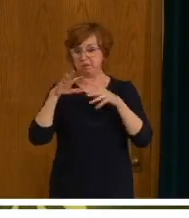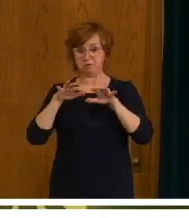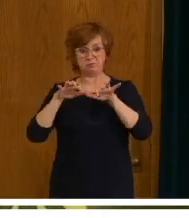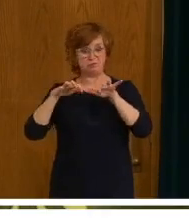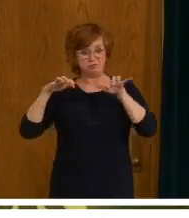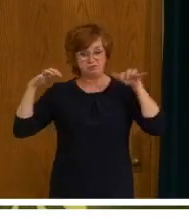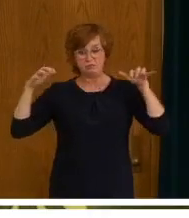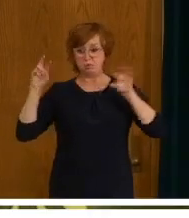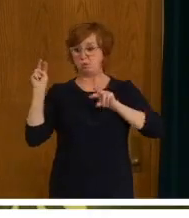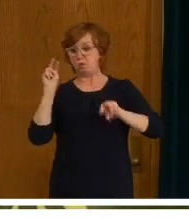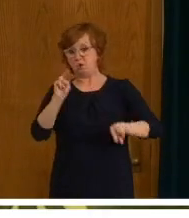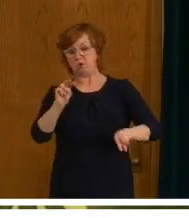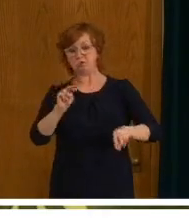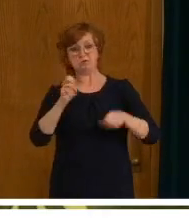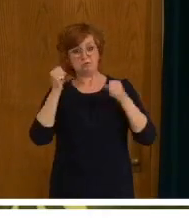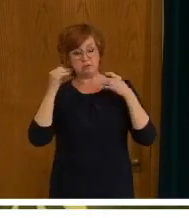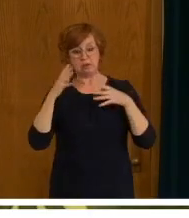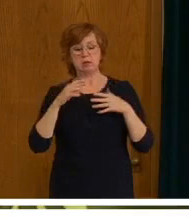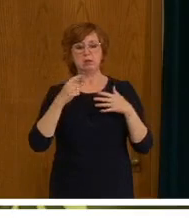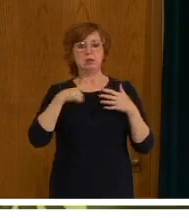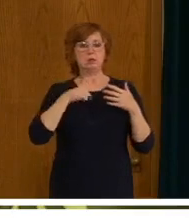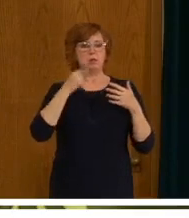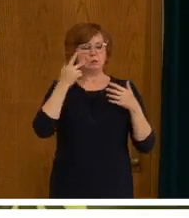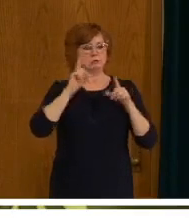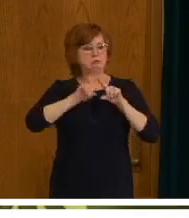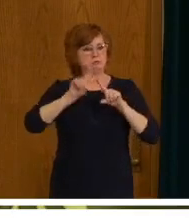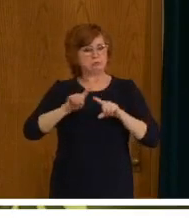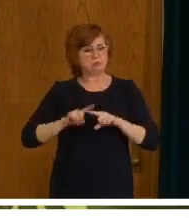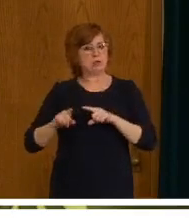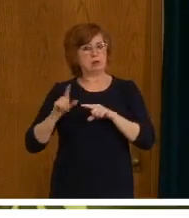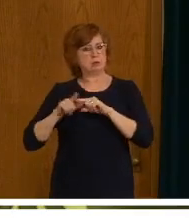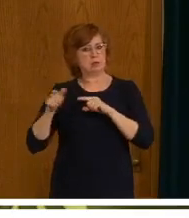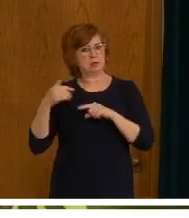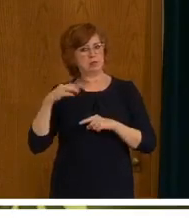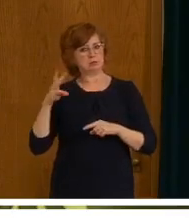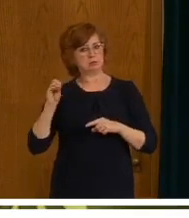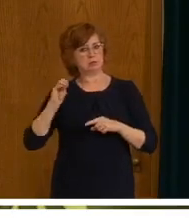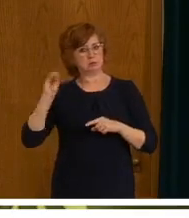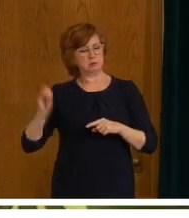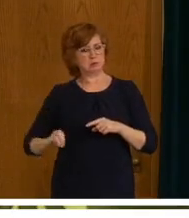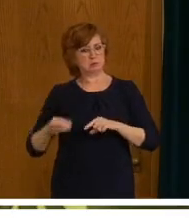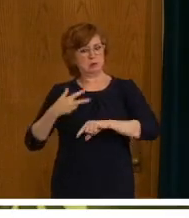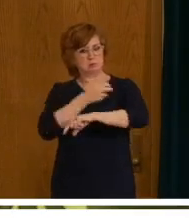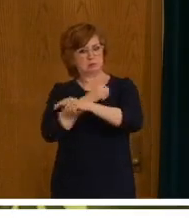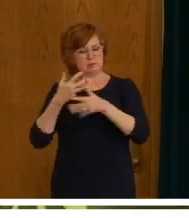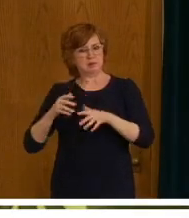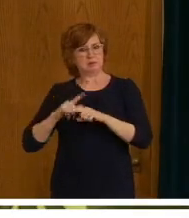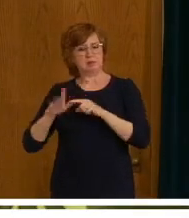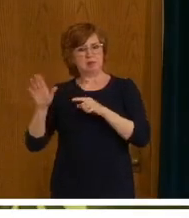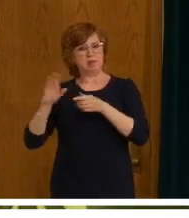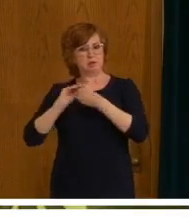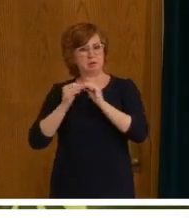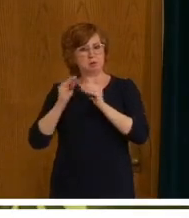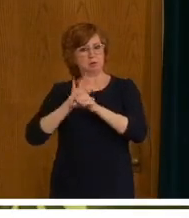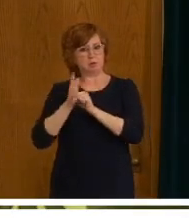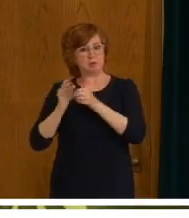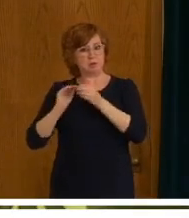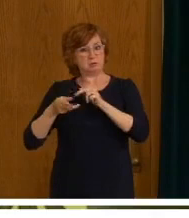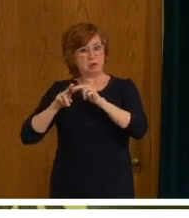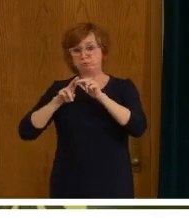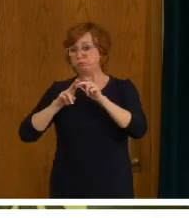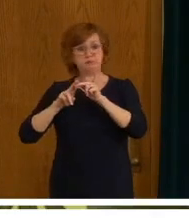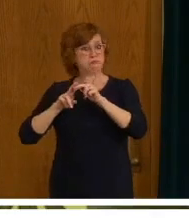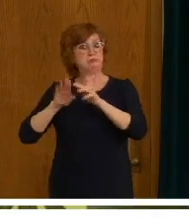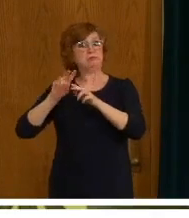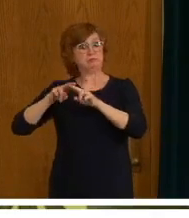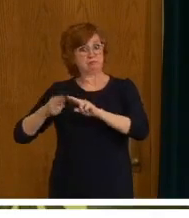here in Saskatchewan, and with lower vaccination rates. And their case numbers do continue to fall. Here